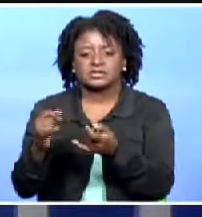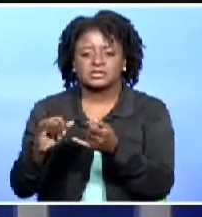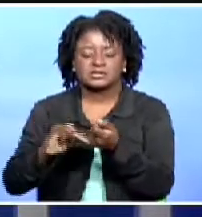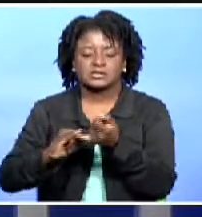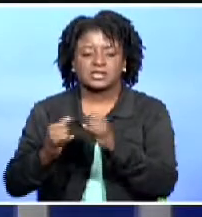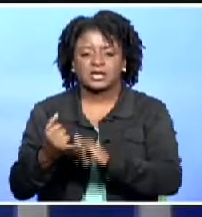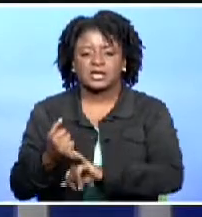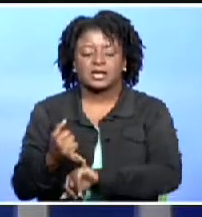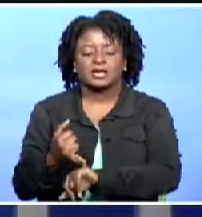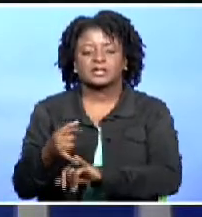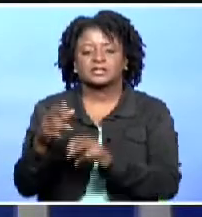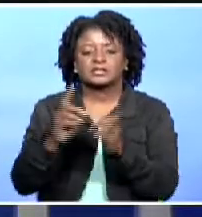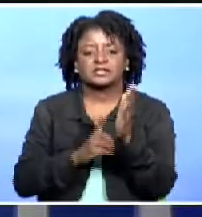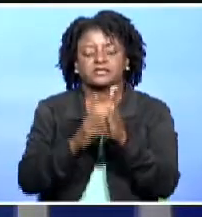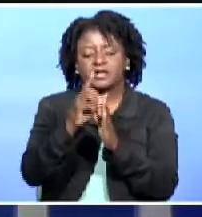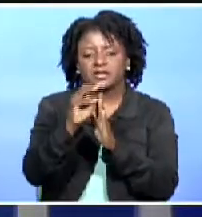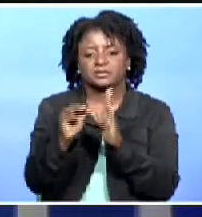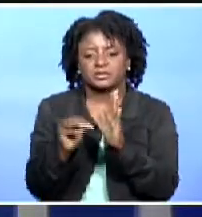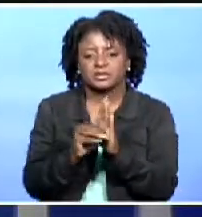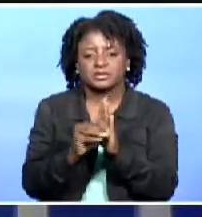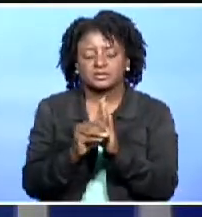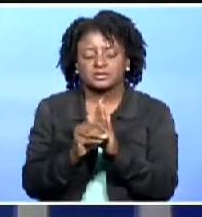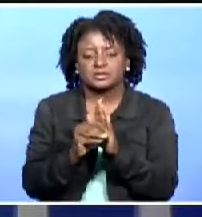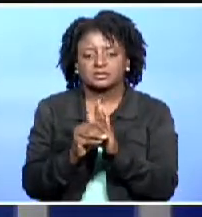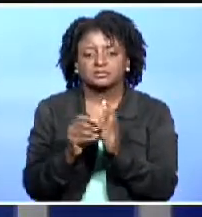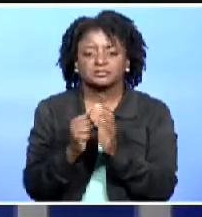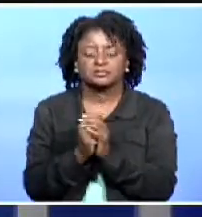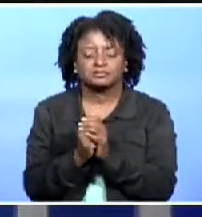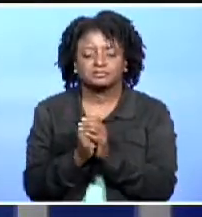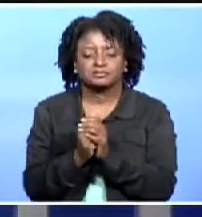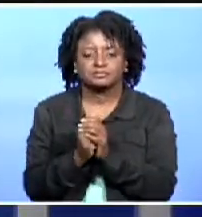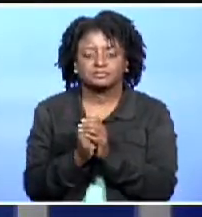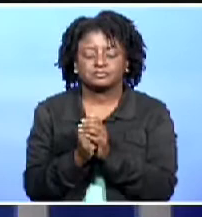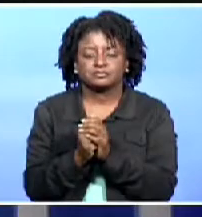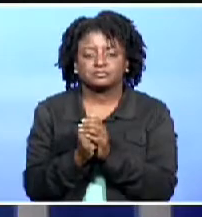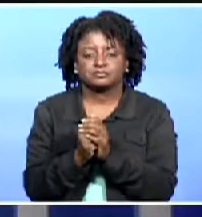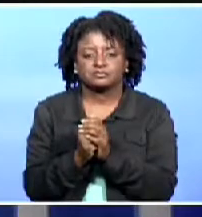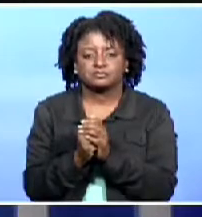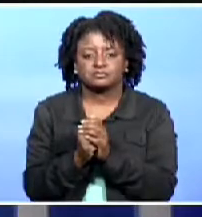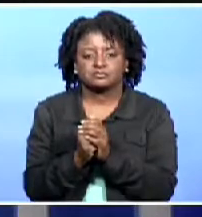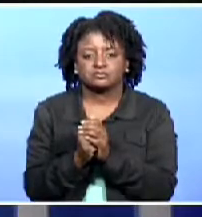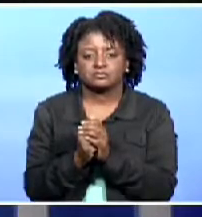a challenge to the Grand Bahama Port Authority. Sabrina Brown has that.